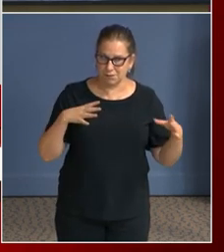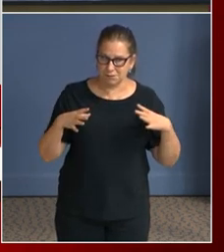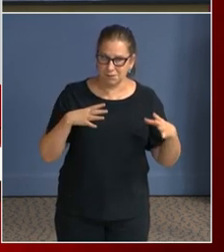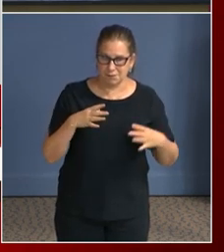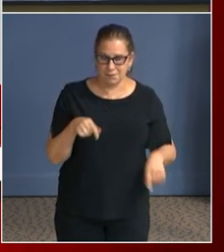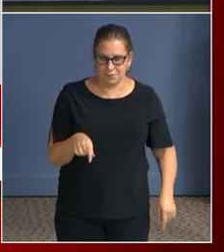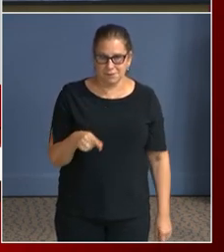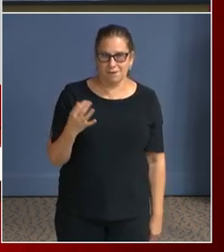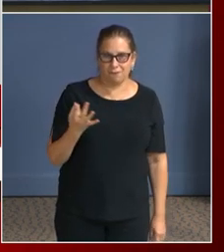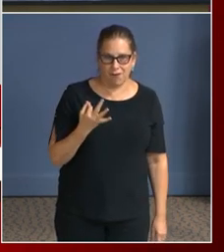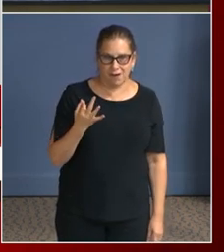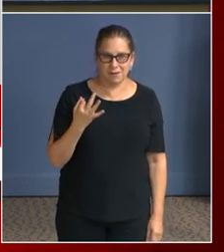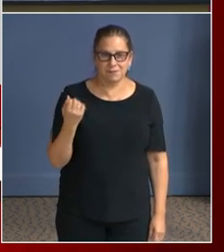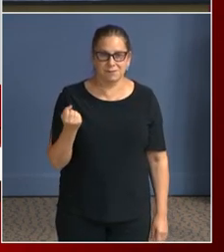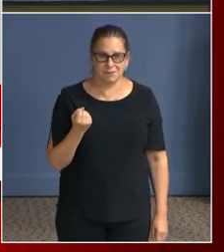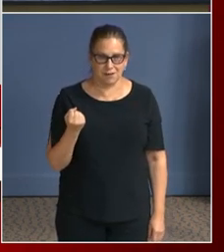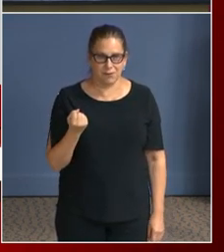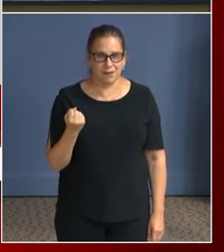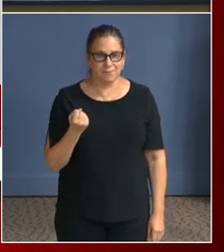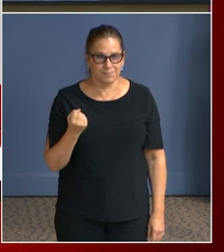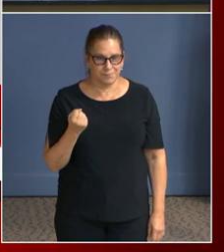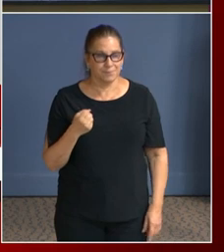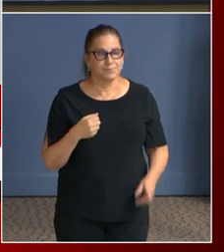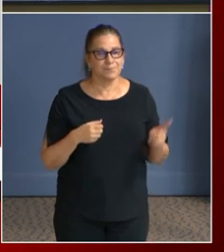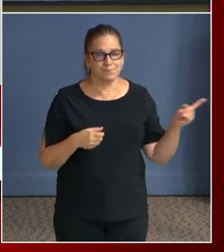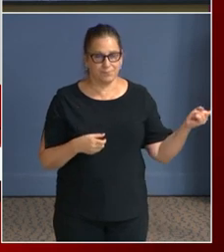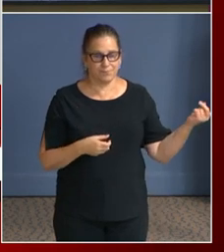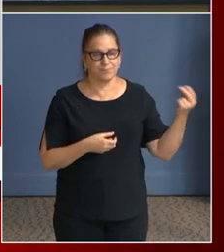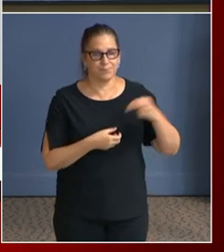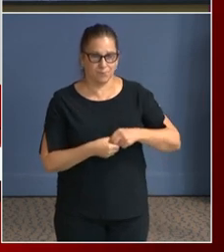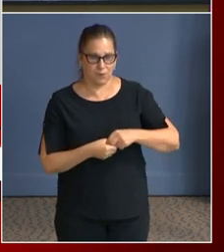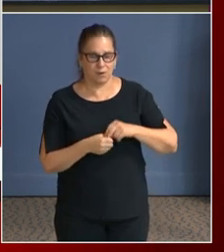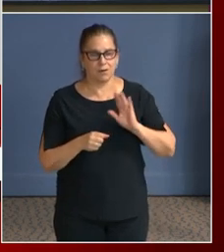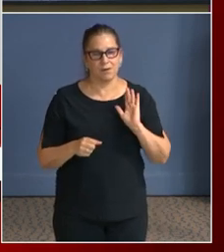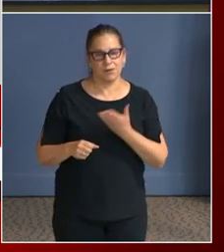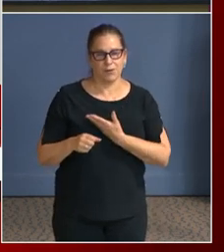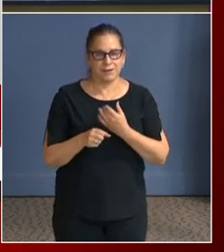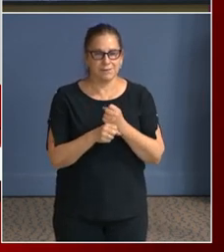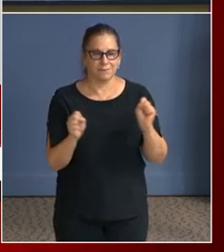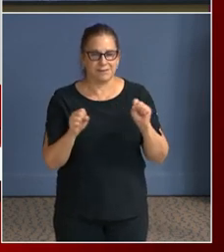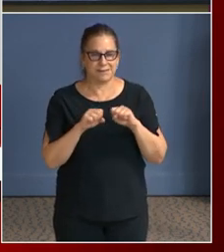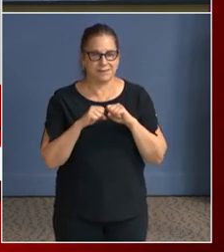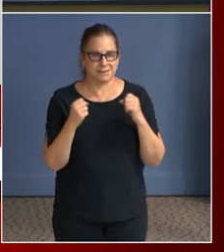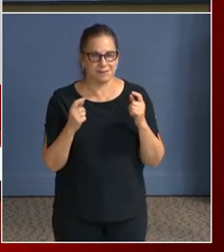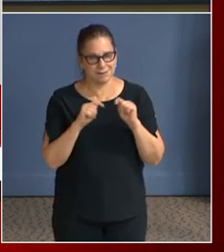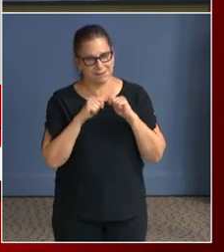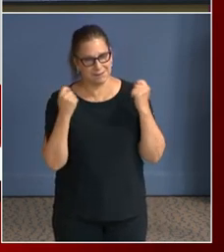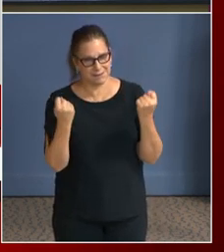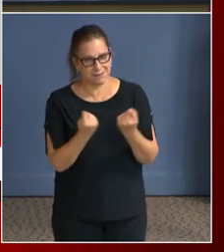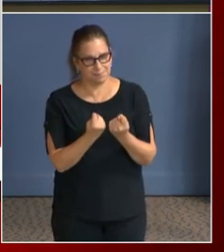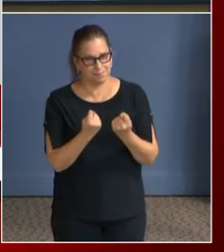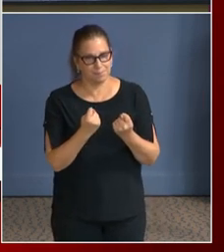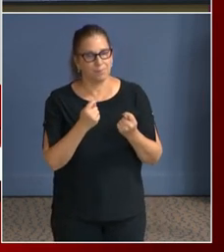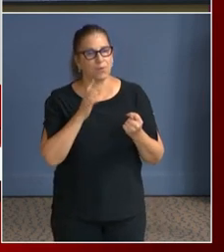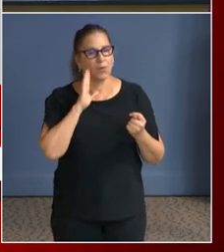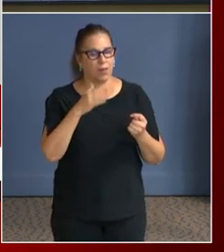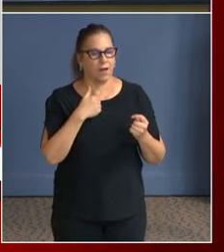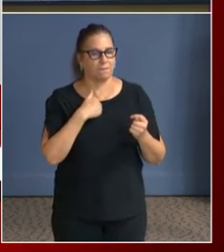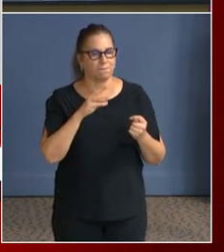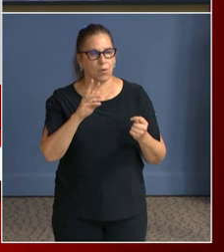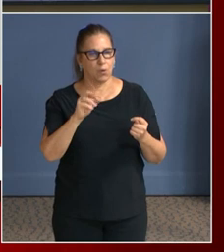they will be joined by our safety teams who will be stationed in every ward. So similar to